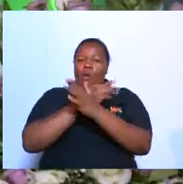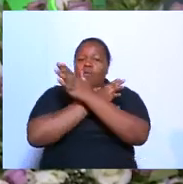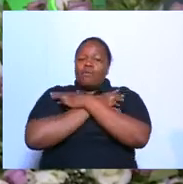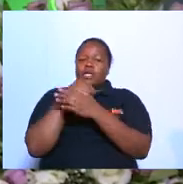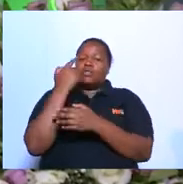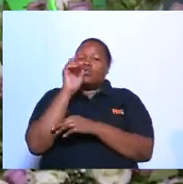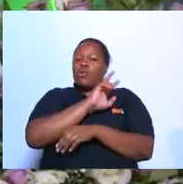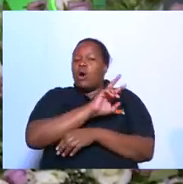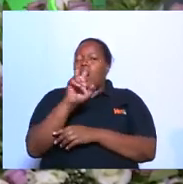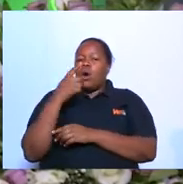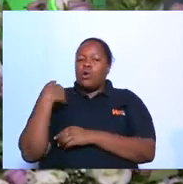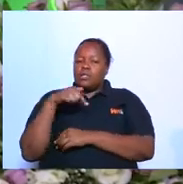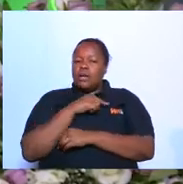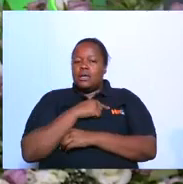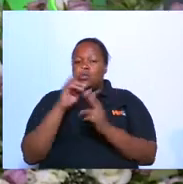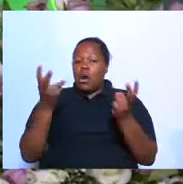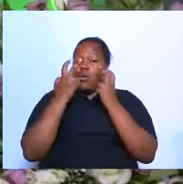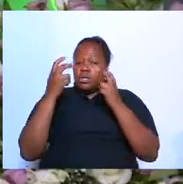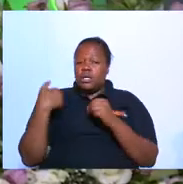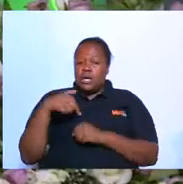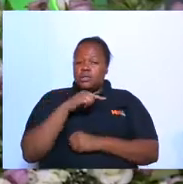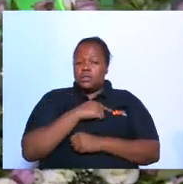who are watching us